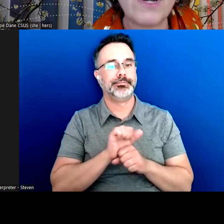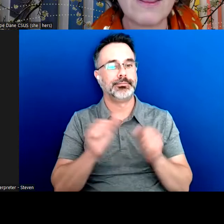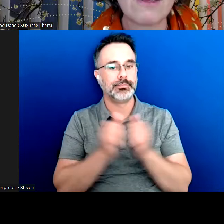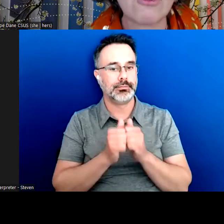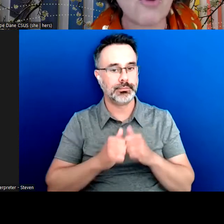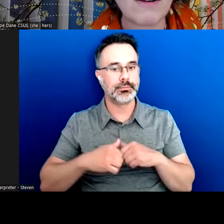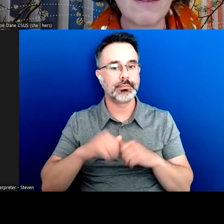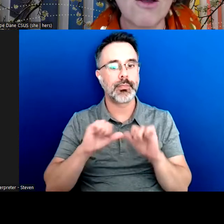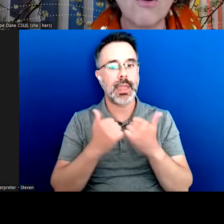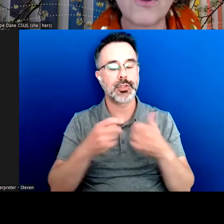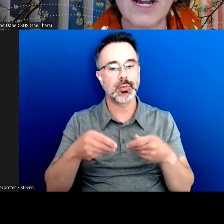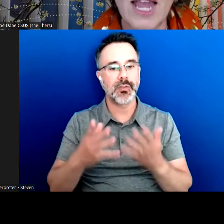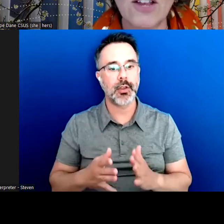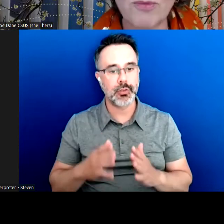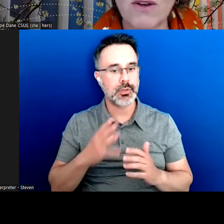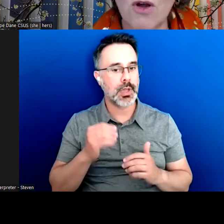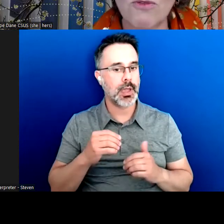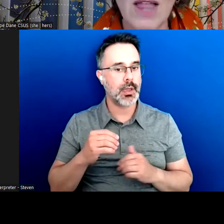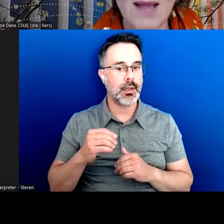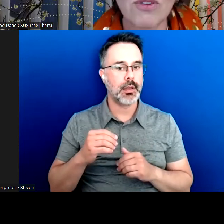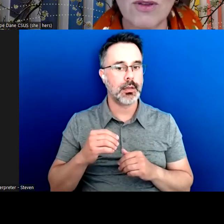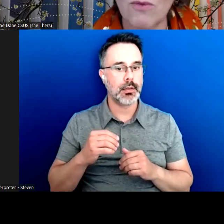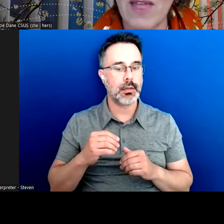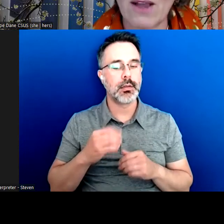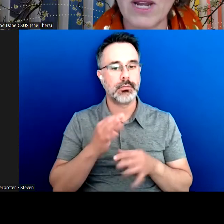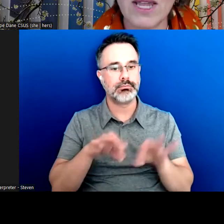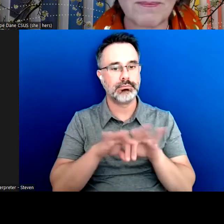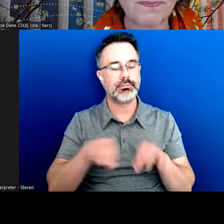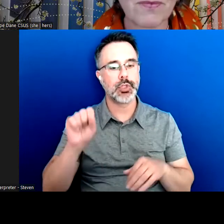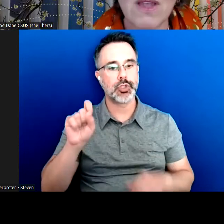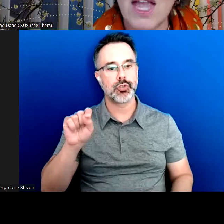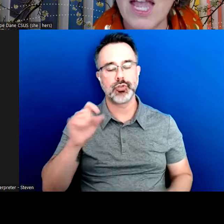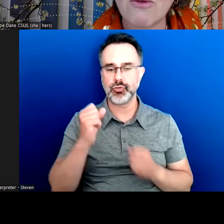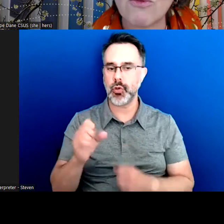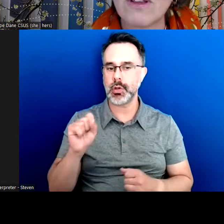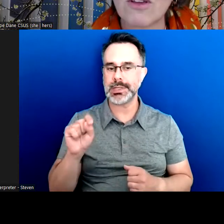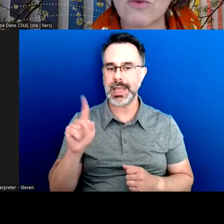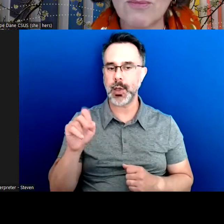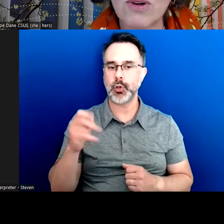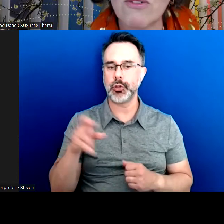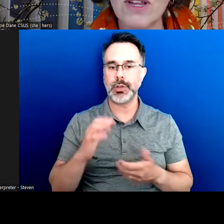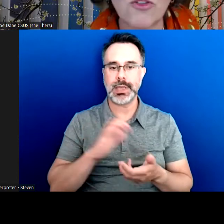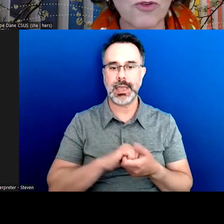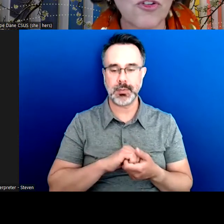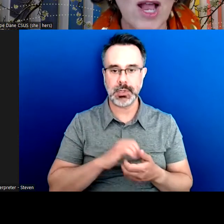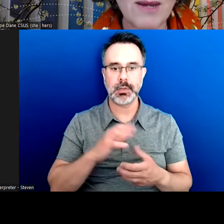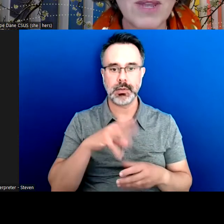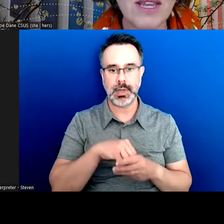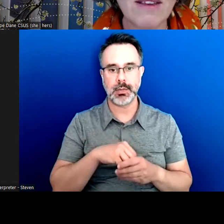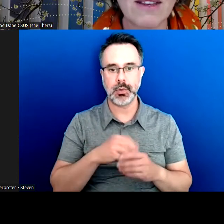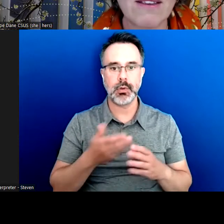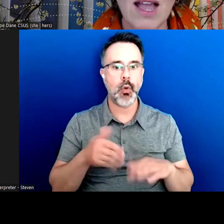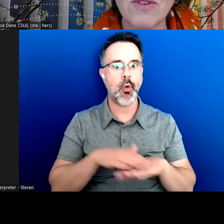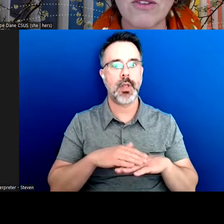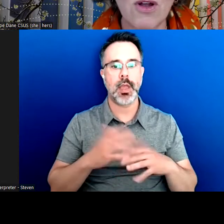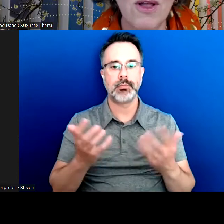and pointed that strong stakeholder engagement overlaps with equity. It was a real privilege for John and me